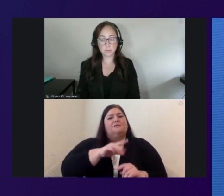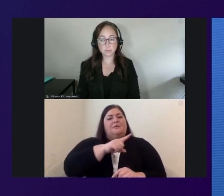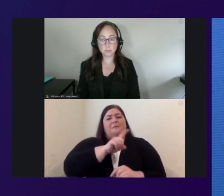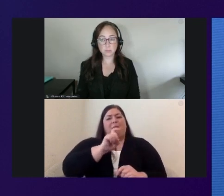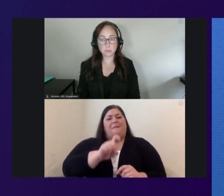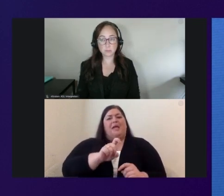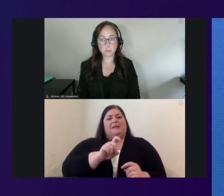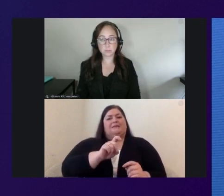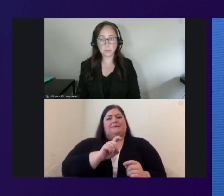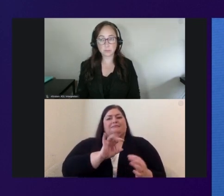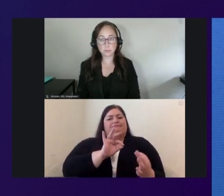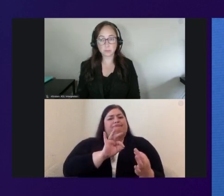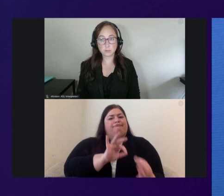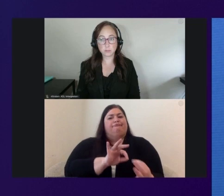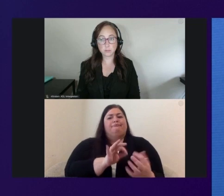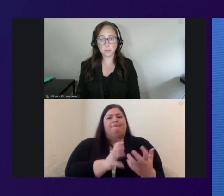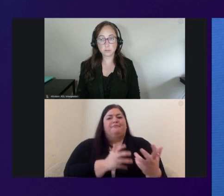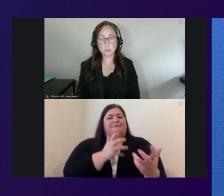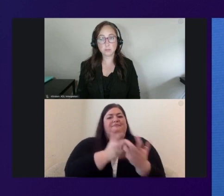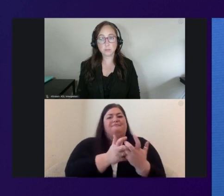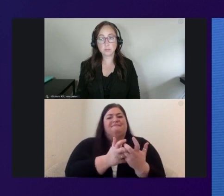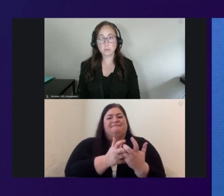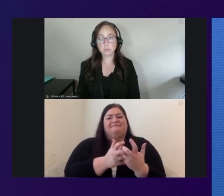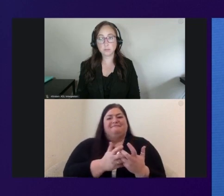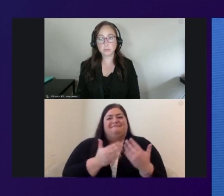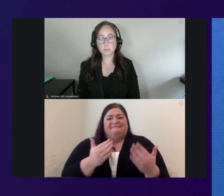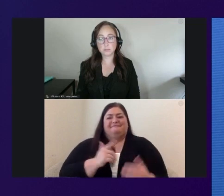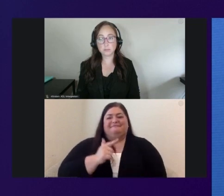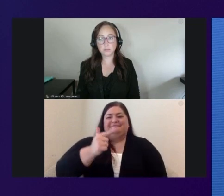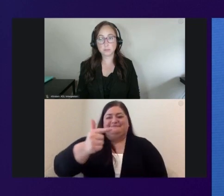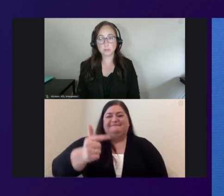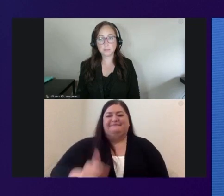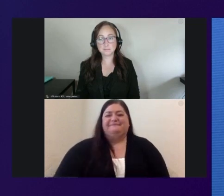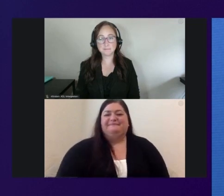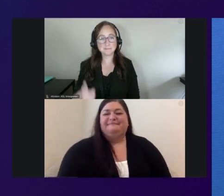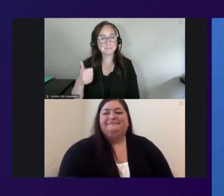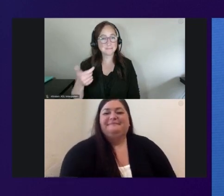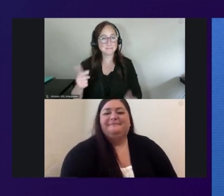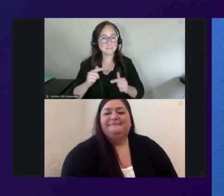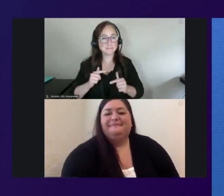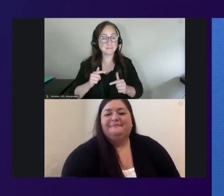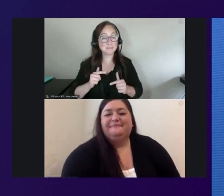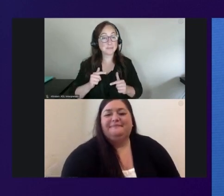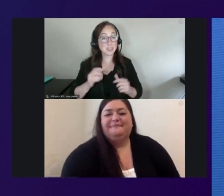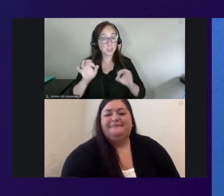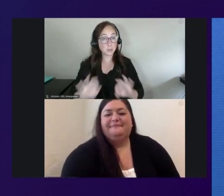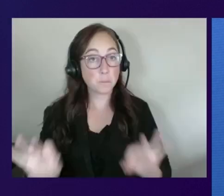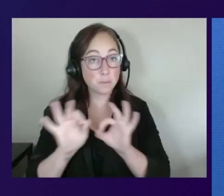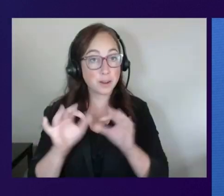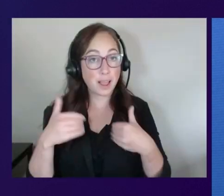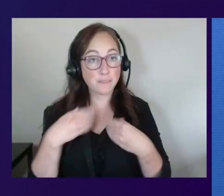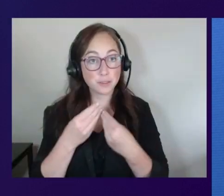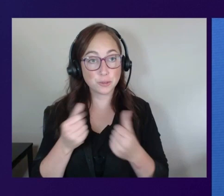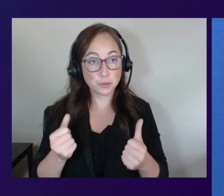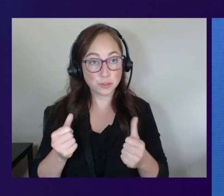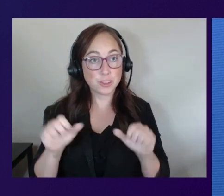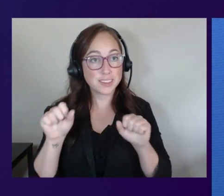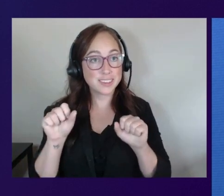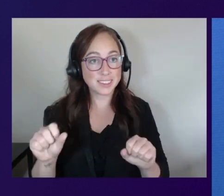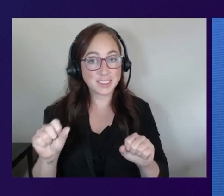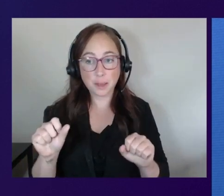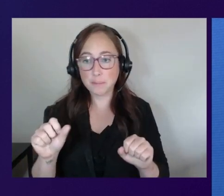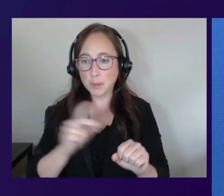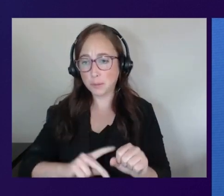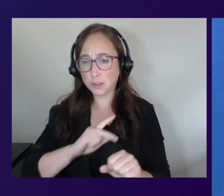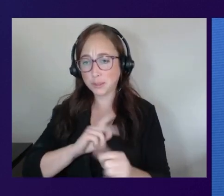lot of needs. We're a unique group of people. And we're here to help. That's we're here right. to help. And so it's important to have a solution that can be highly personalized. It's also